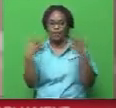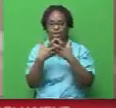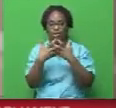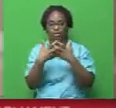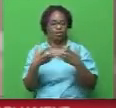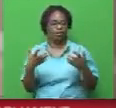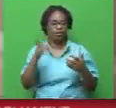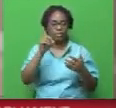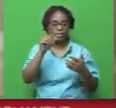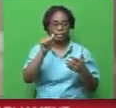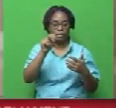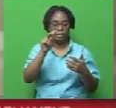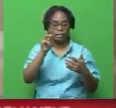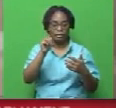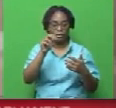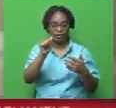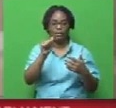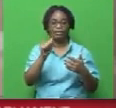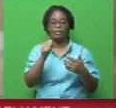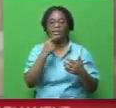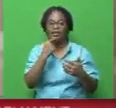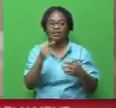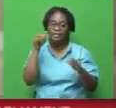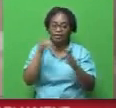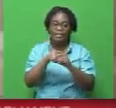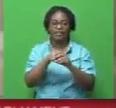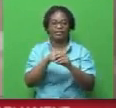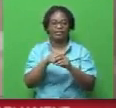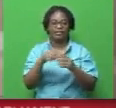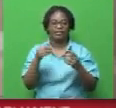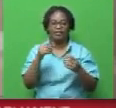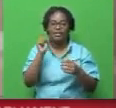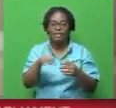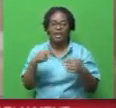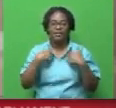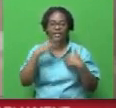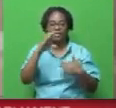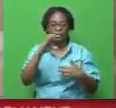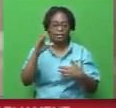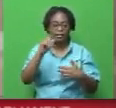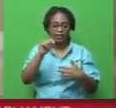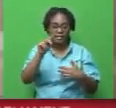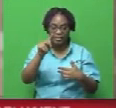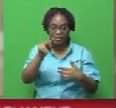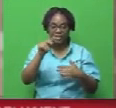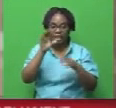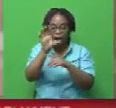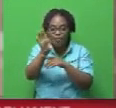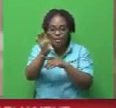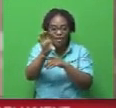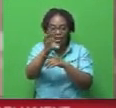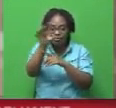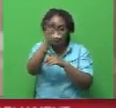and you spend money in those types of things, you improve your detection and your conviction rate. And that is what the people